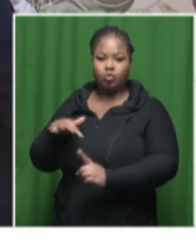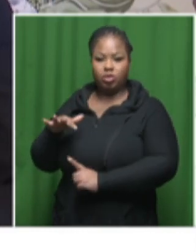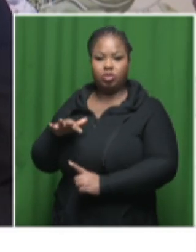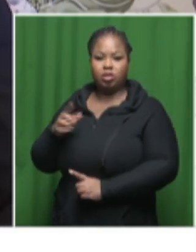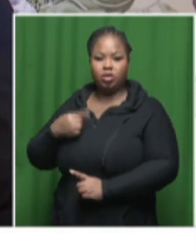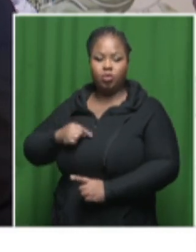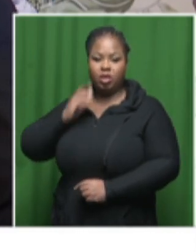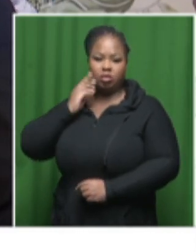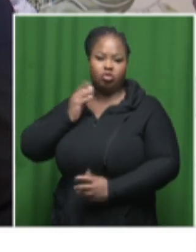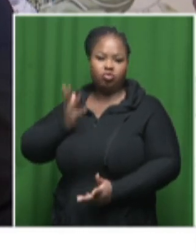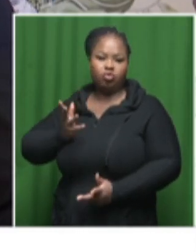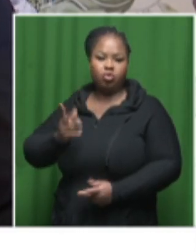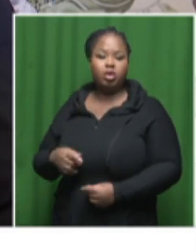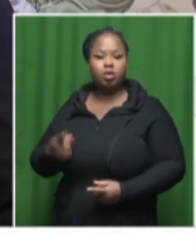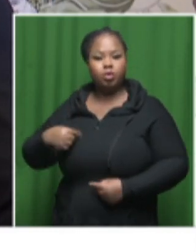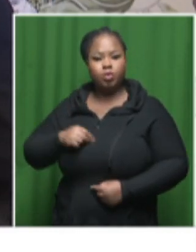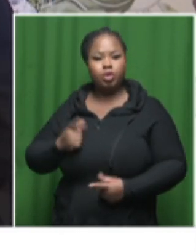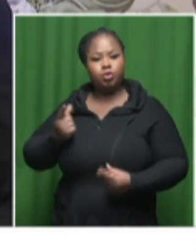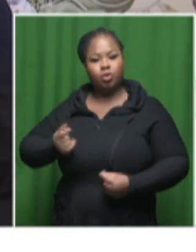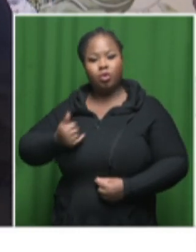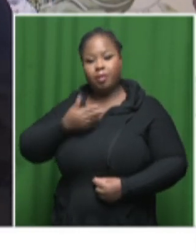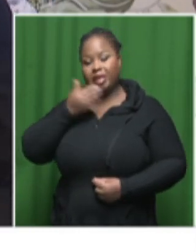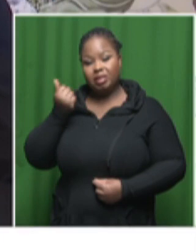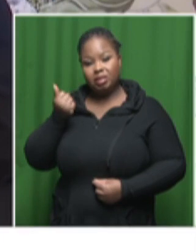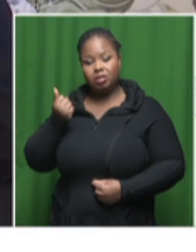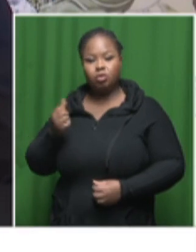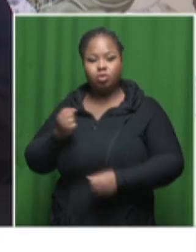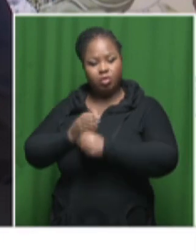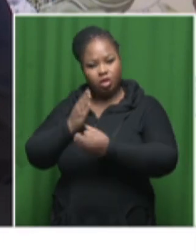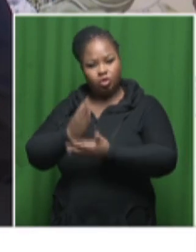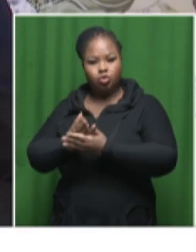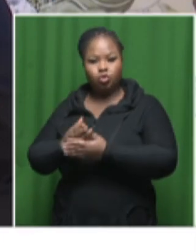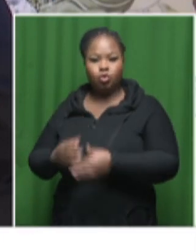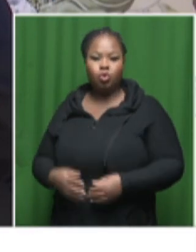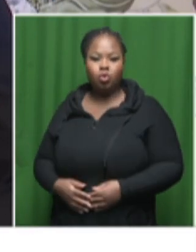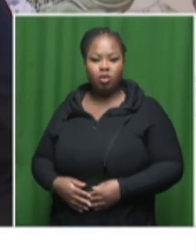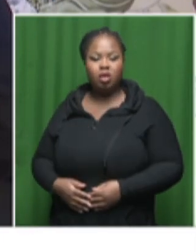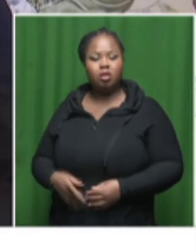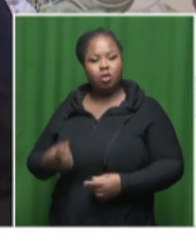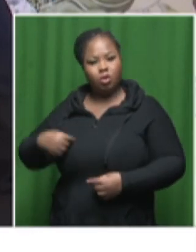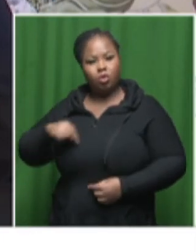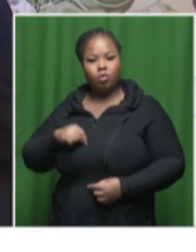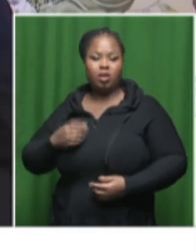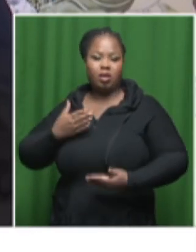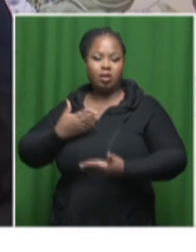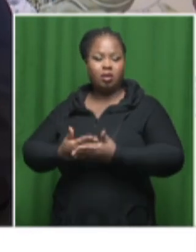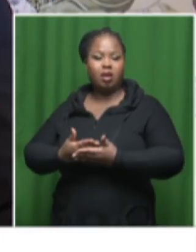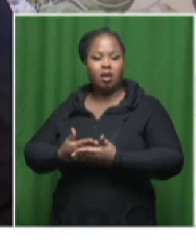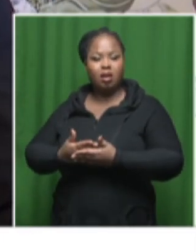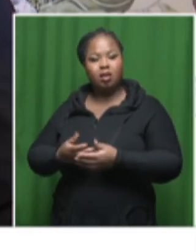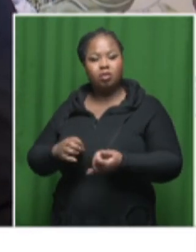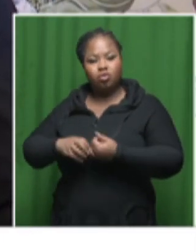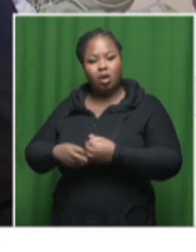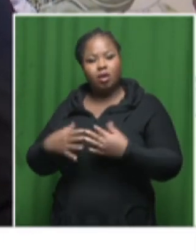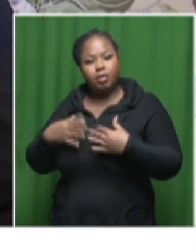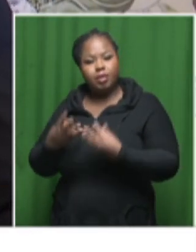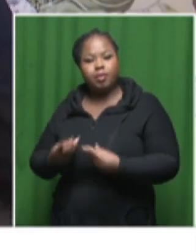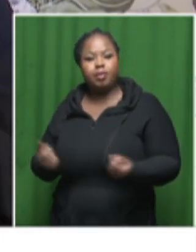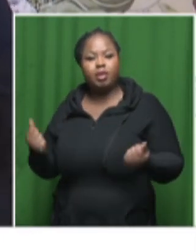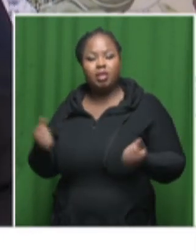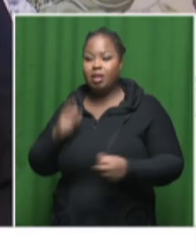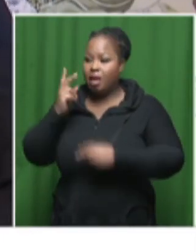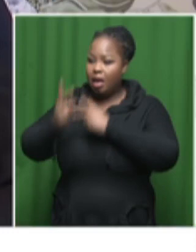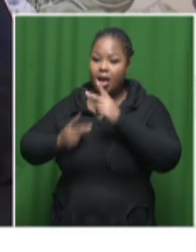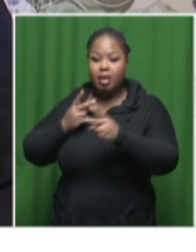in, and we do our best to ensure that at least there's some bit of rehabilitation that happens, and also there's no